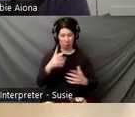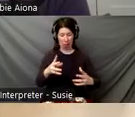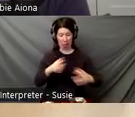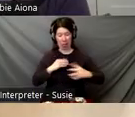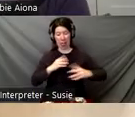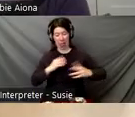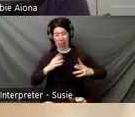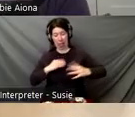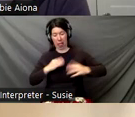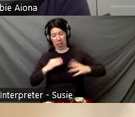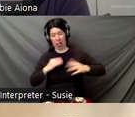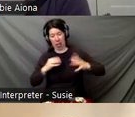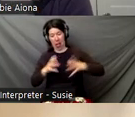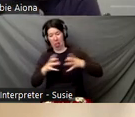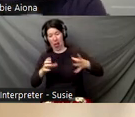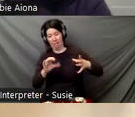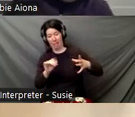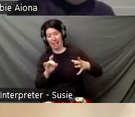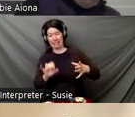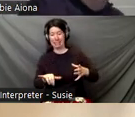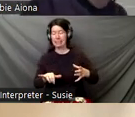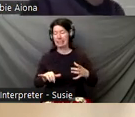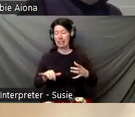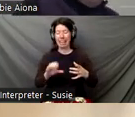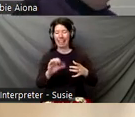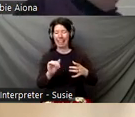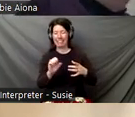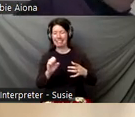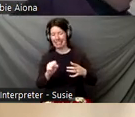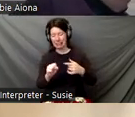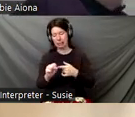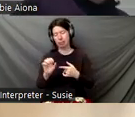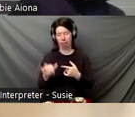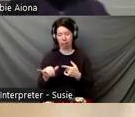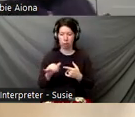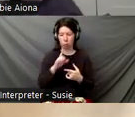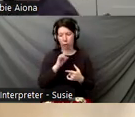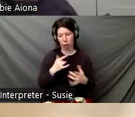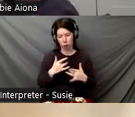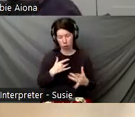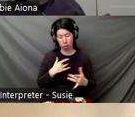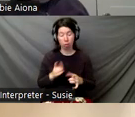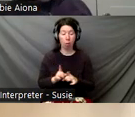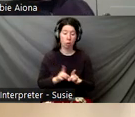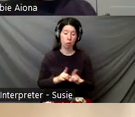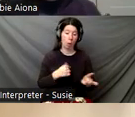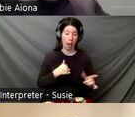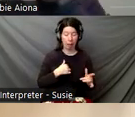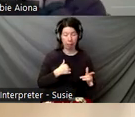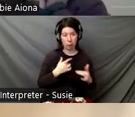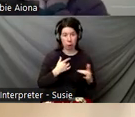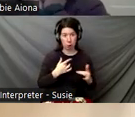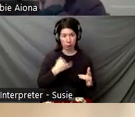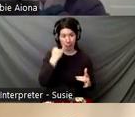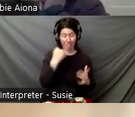is real. And at the same time, I also worry that, like, if it's something where the majority of